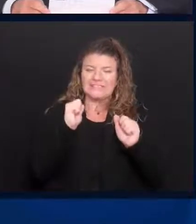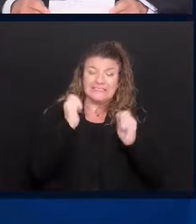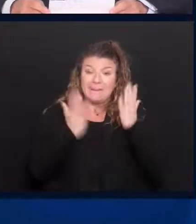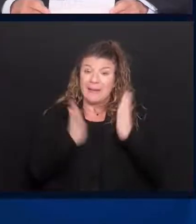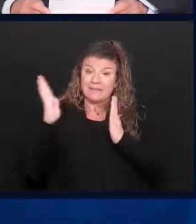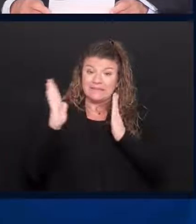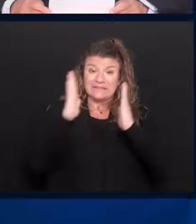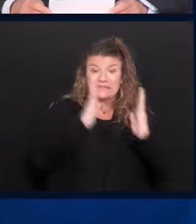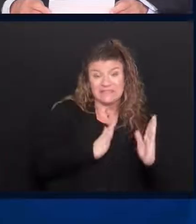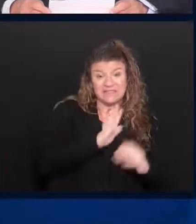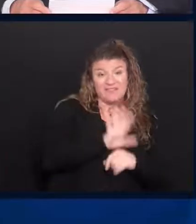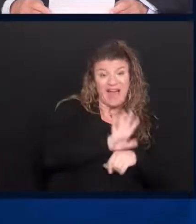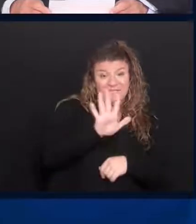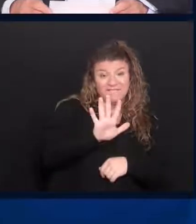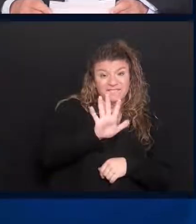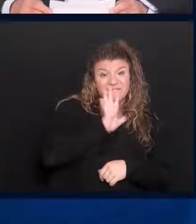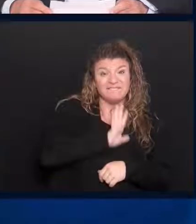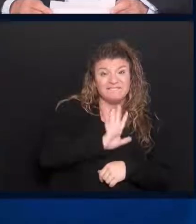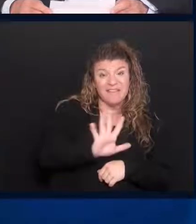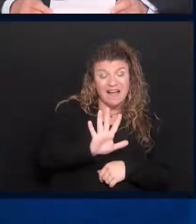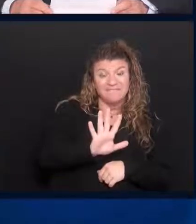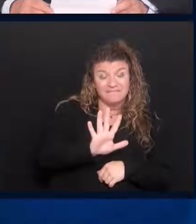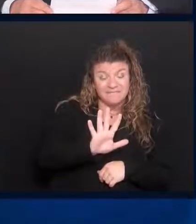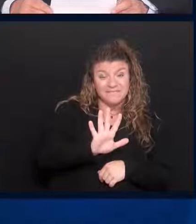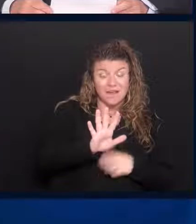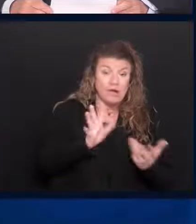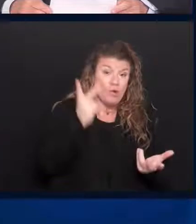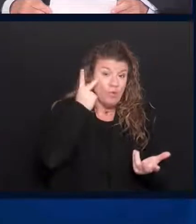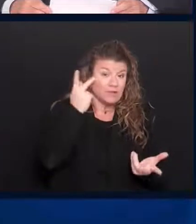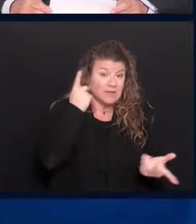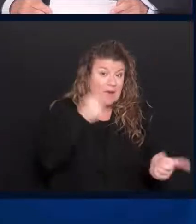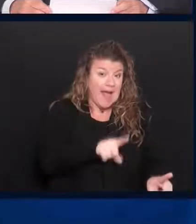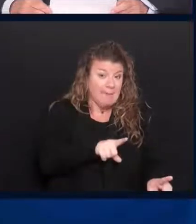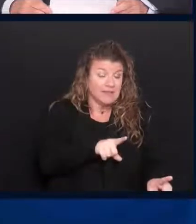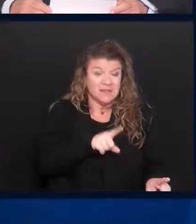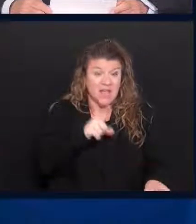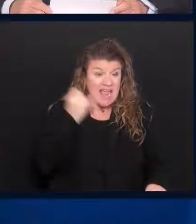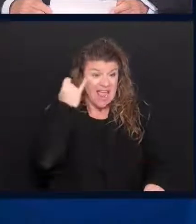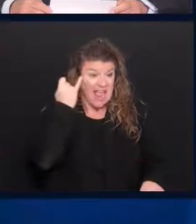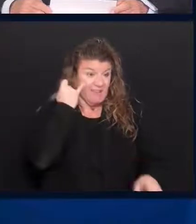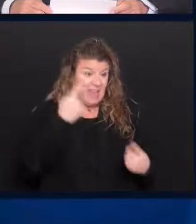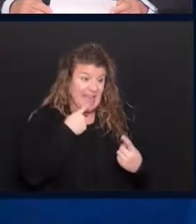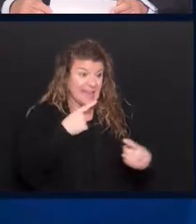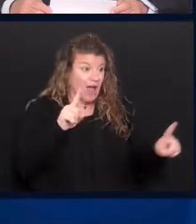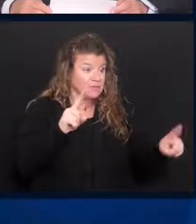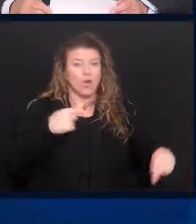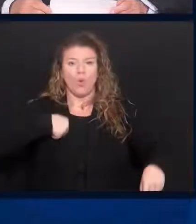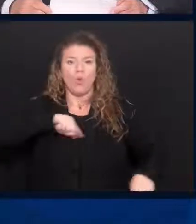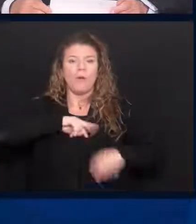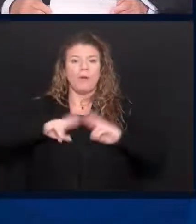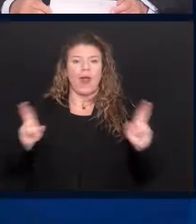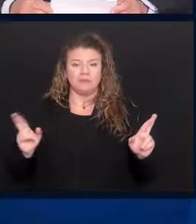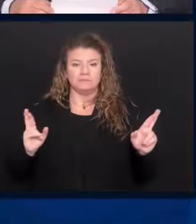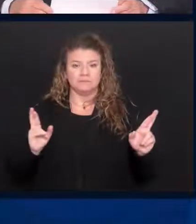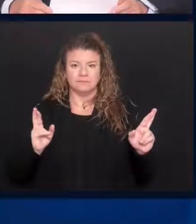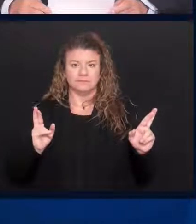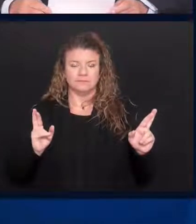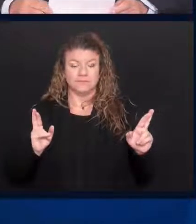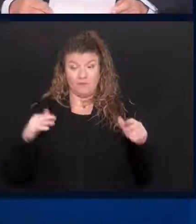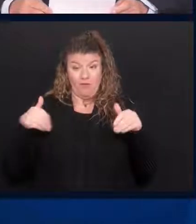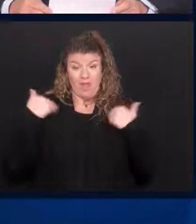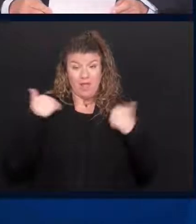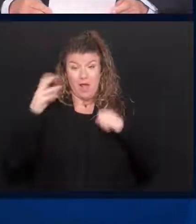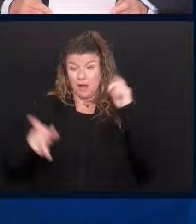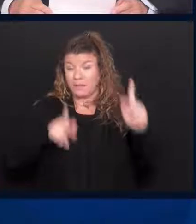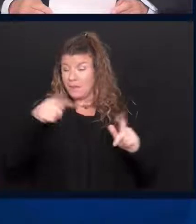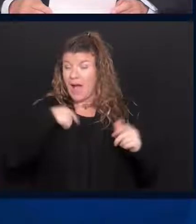5. We'll see, when that comes out, we'll be ready. From the standpoint of our young people,